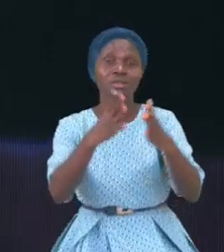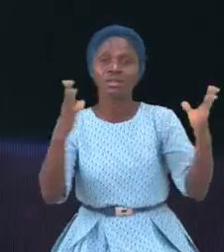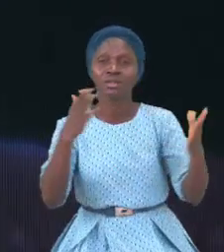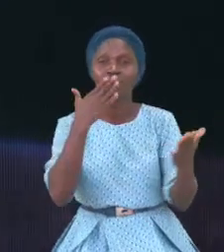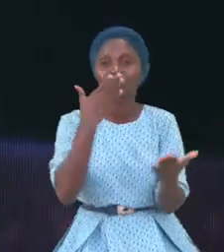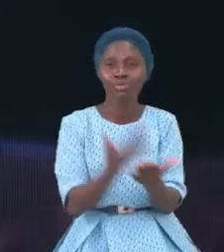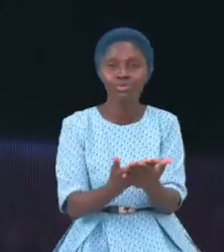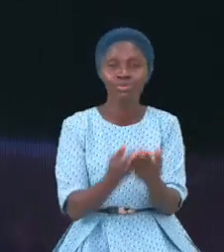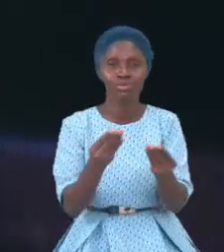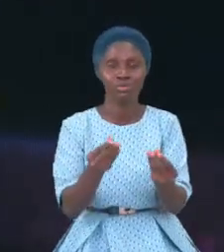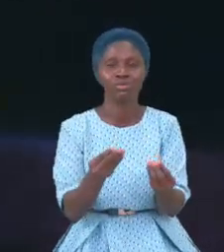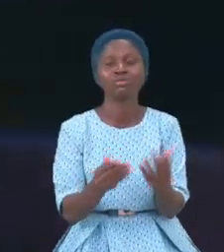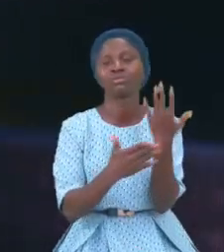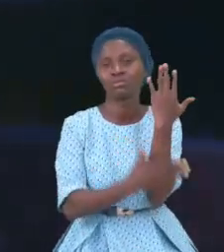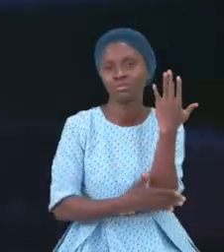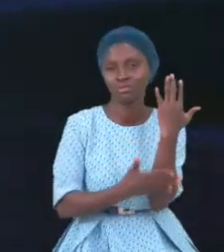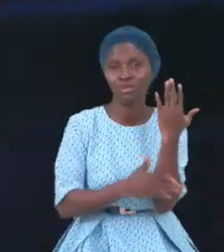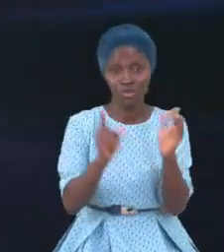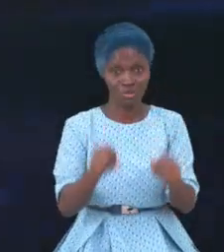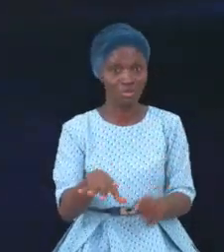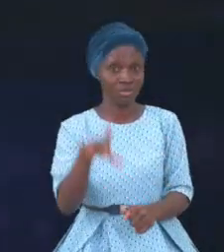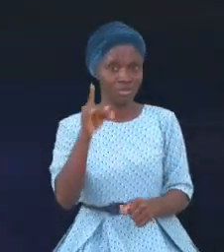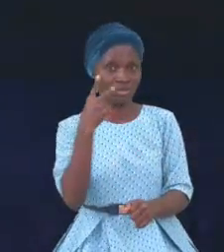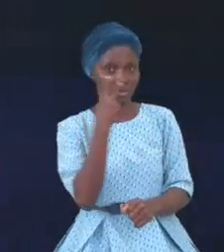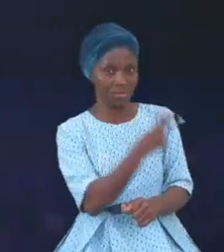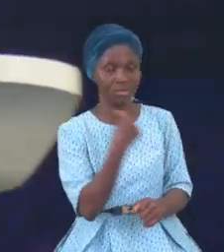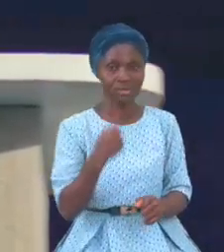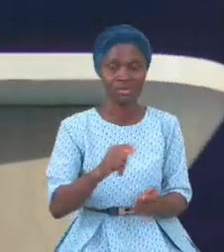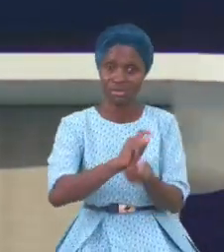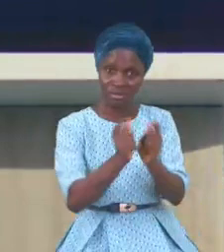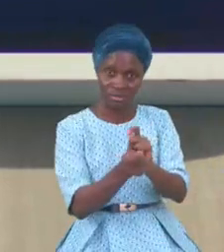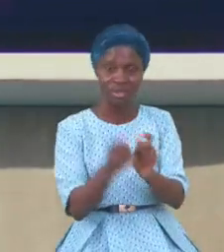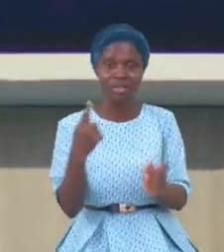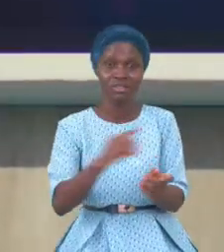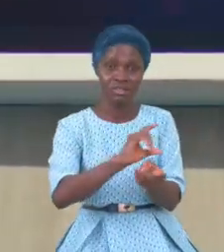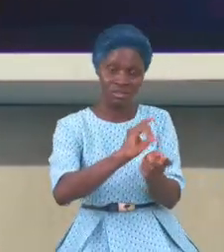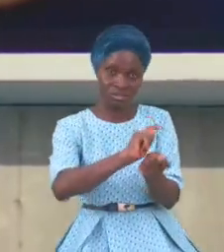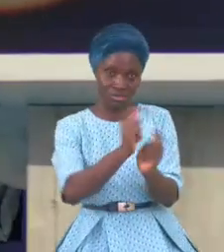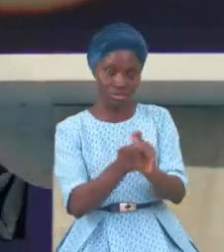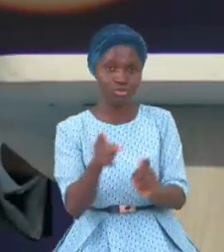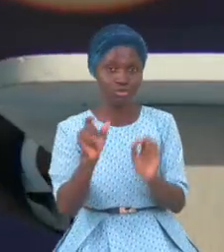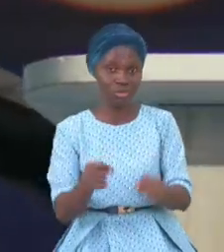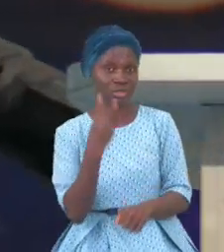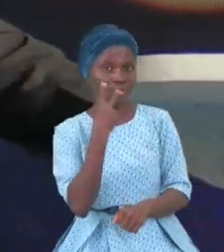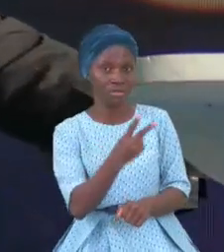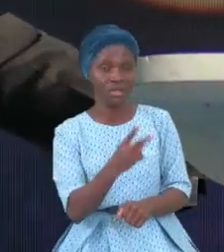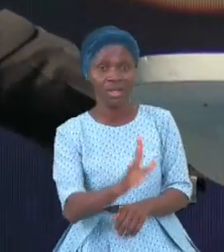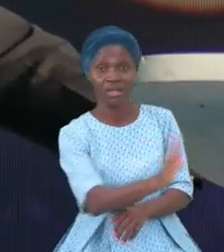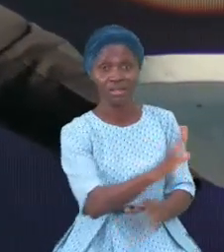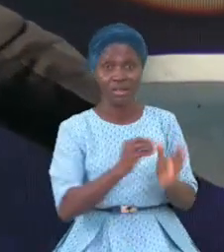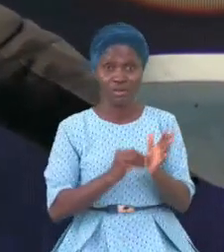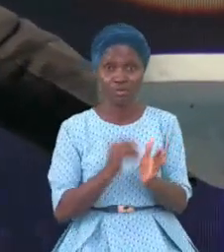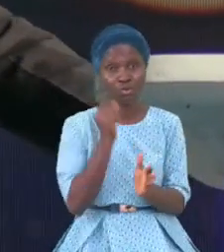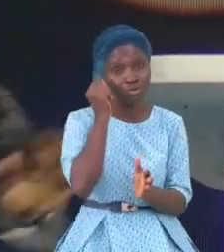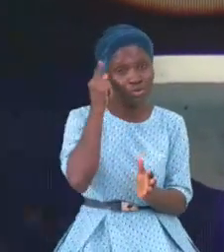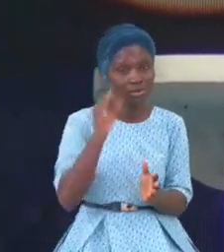land. You can see the difference, you can see the change, and you can see their own understanding of